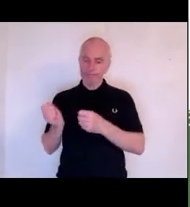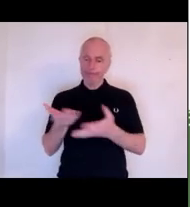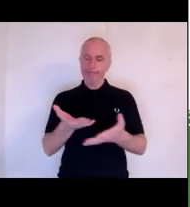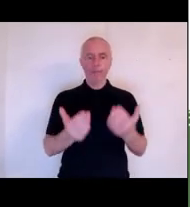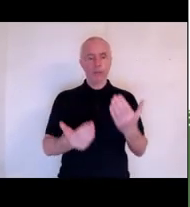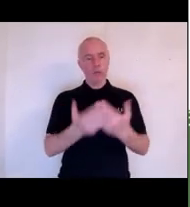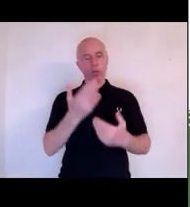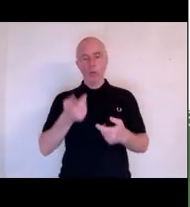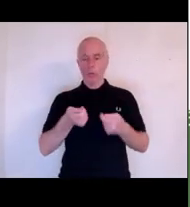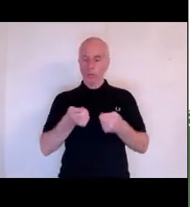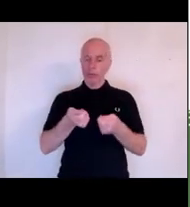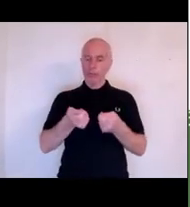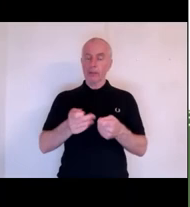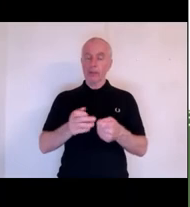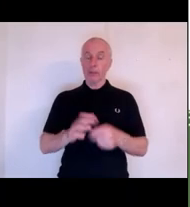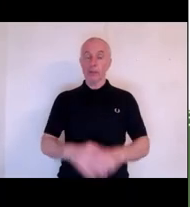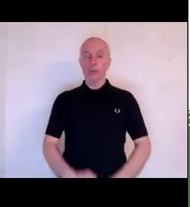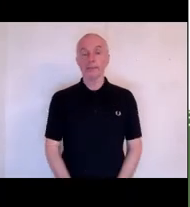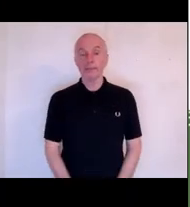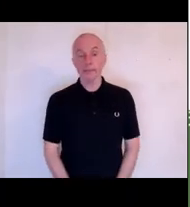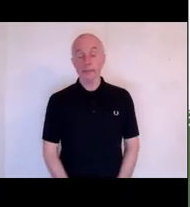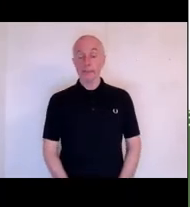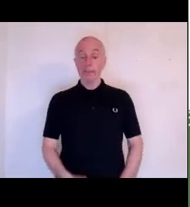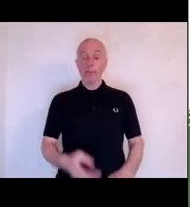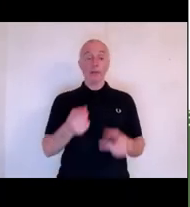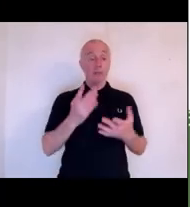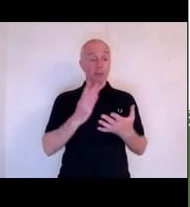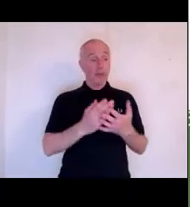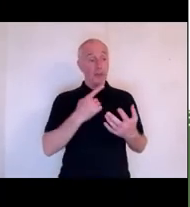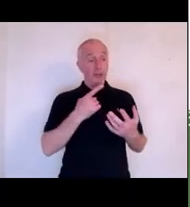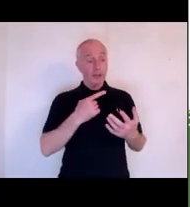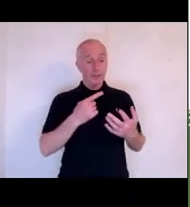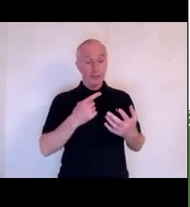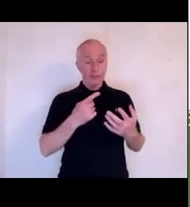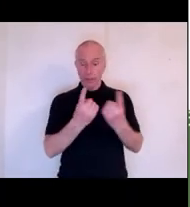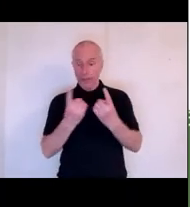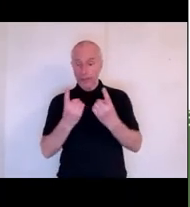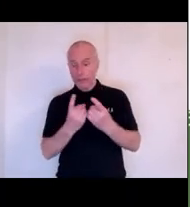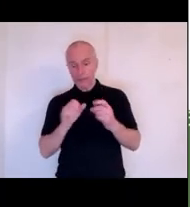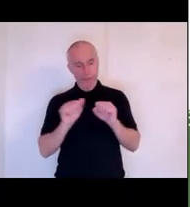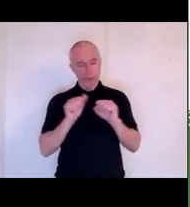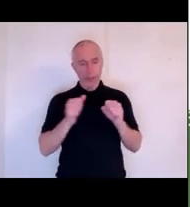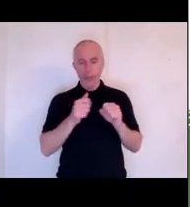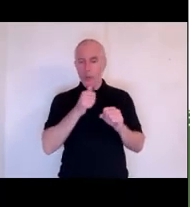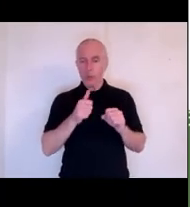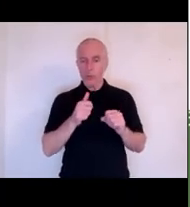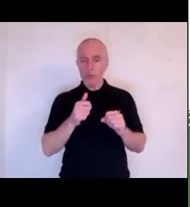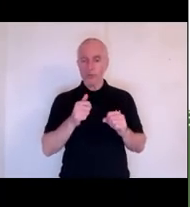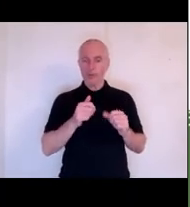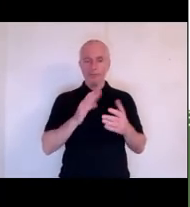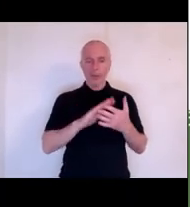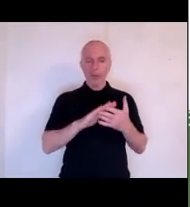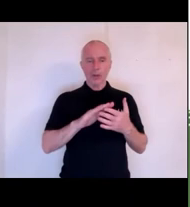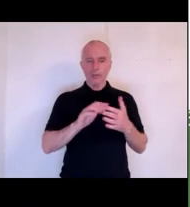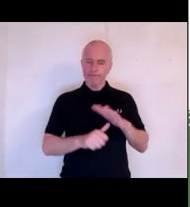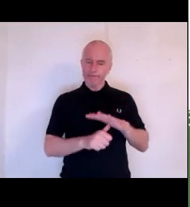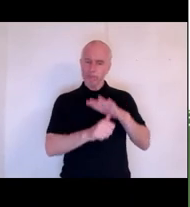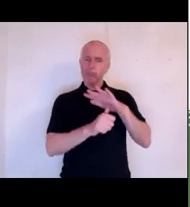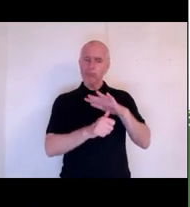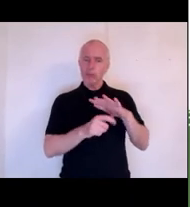the data for items that we're not currently using is more poorly underpinned and more poorly defined.